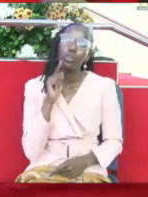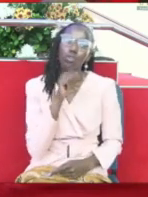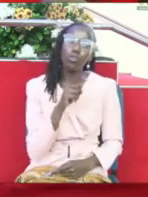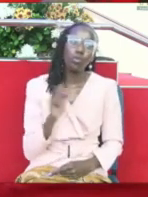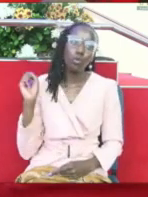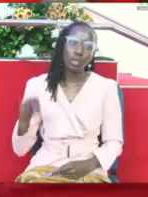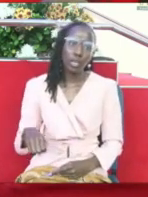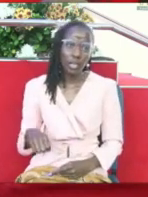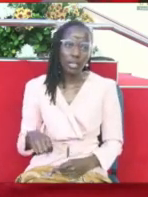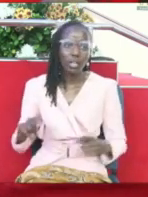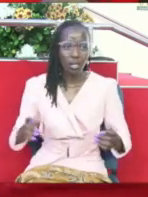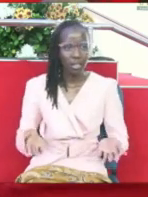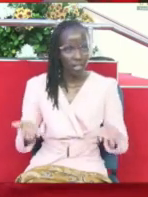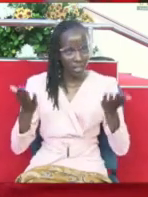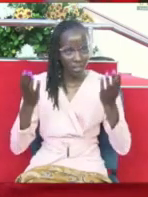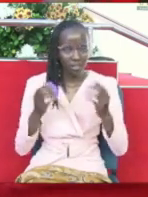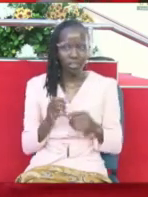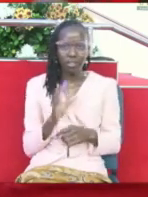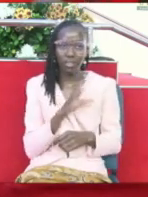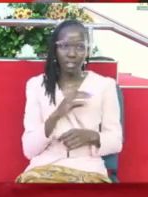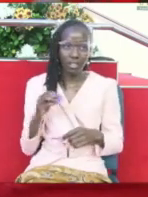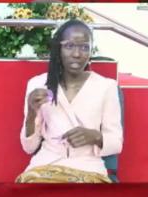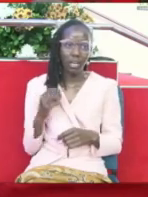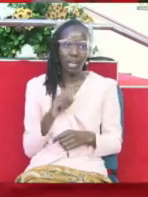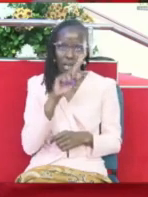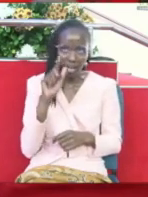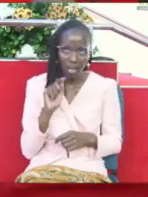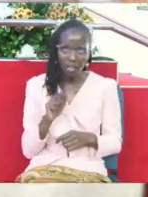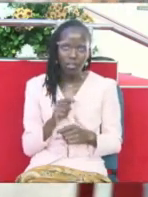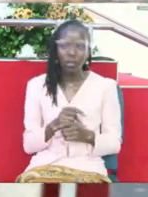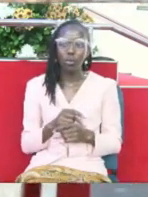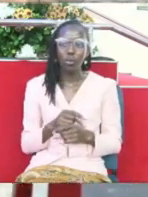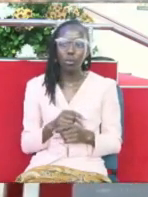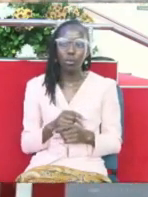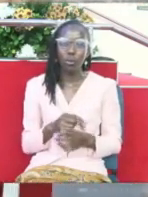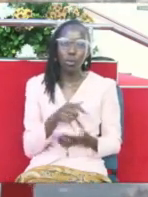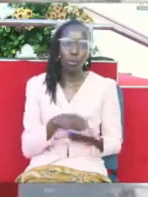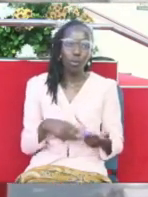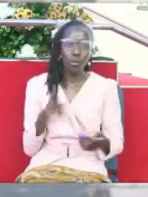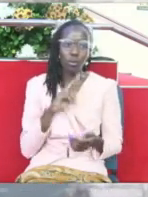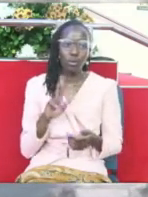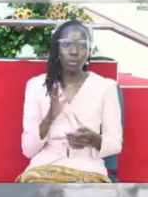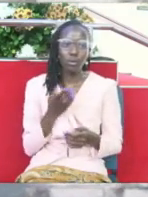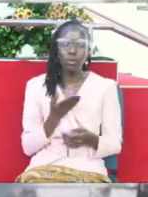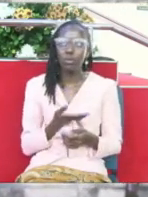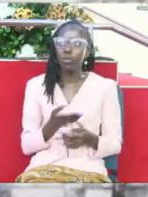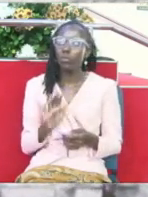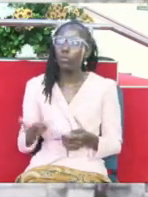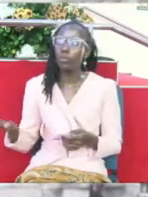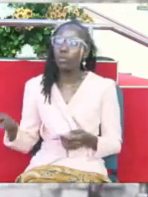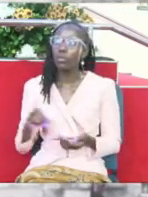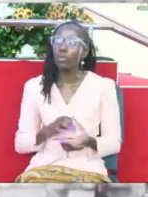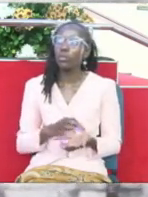Praise the name of the Lord. Hallelujah. Them who know their God. Wale wamjuao Mungu wao. Shall be strong. Watakuwa wenye